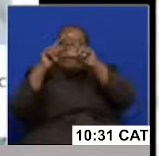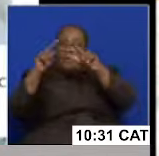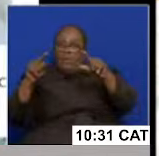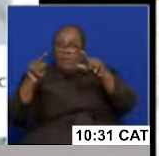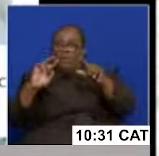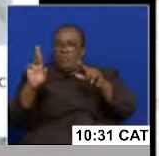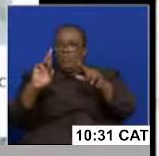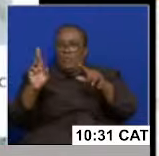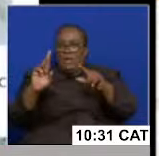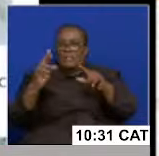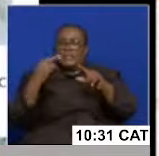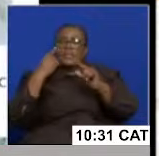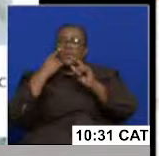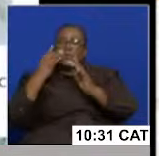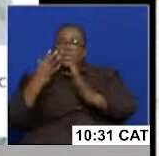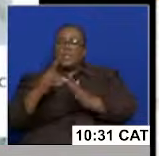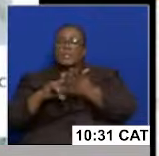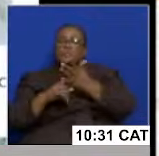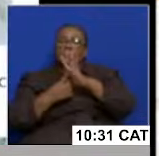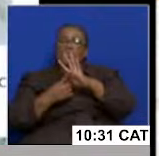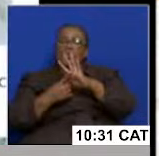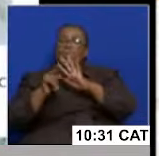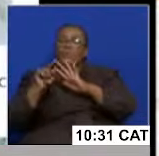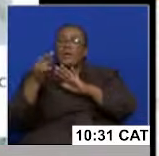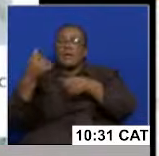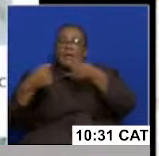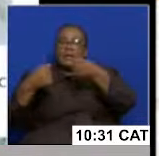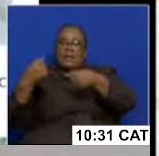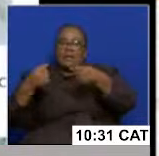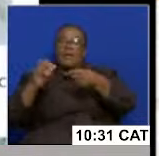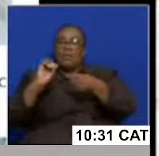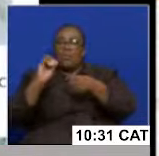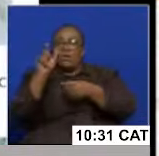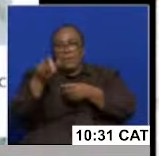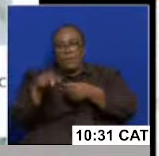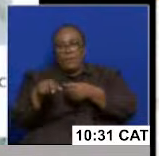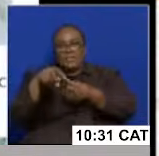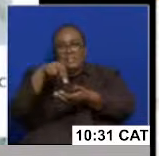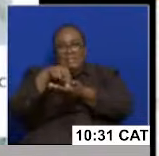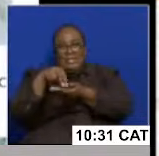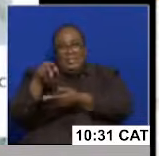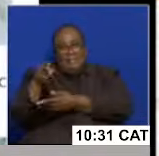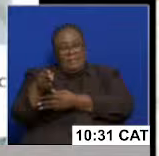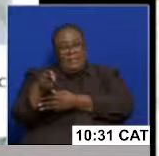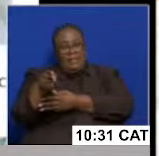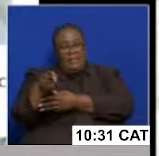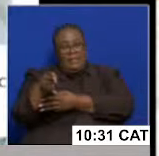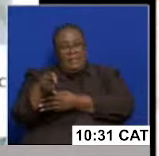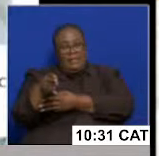points to a vehicle, there is a person standing there where the arrow is pointing.